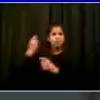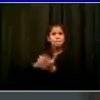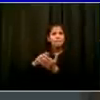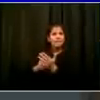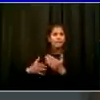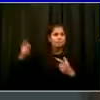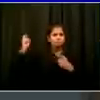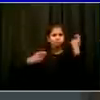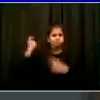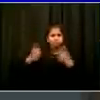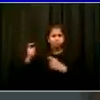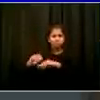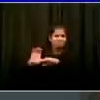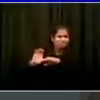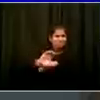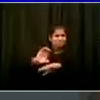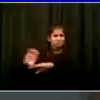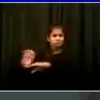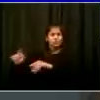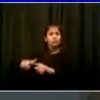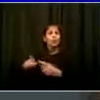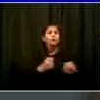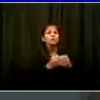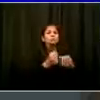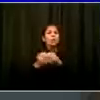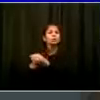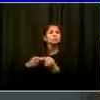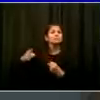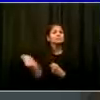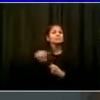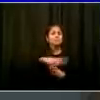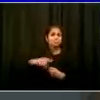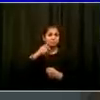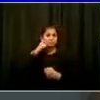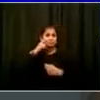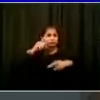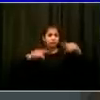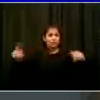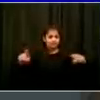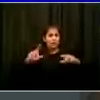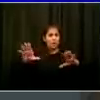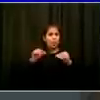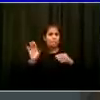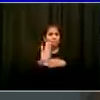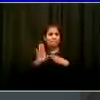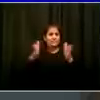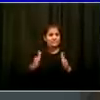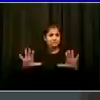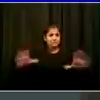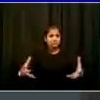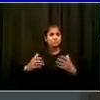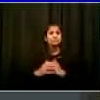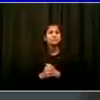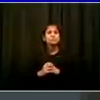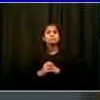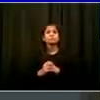it comes to the money, it just wasn't there. We are putting an end to that. From now on,